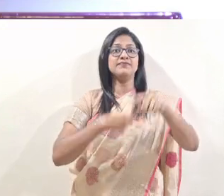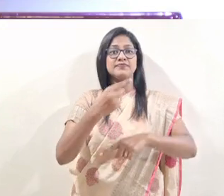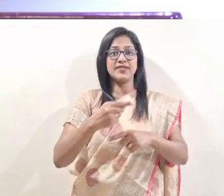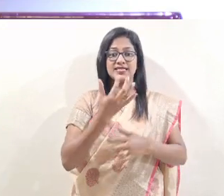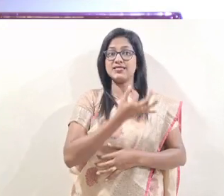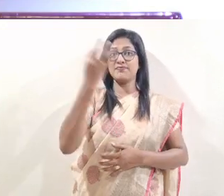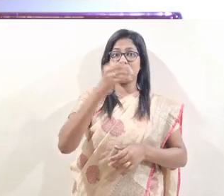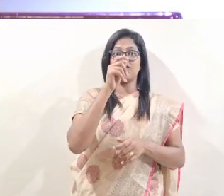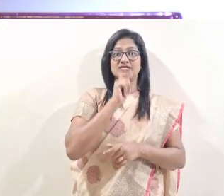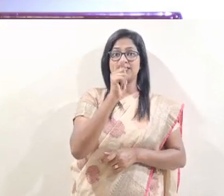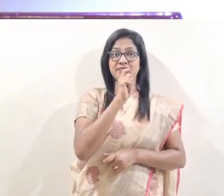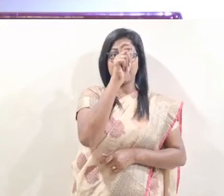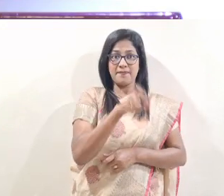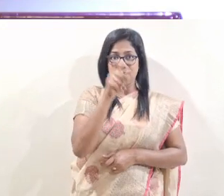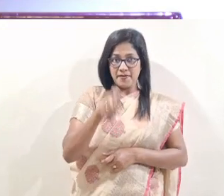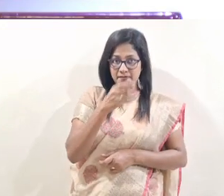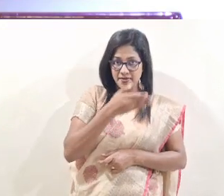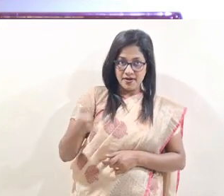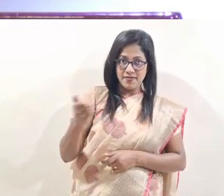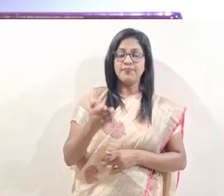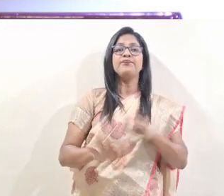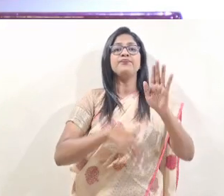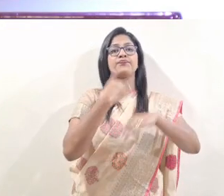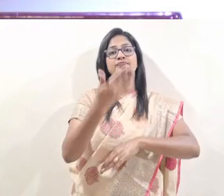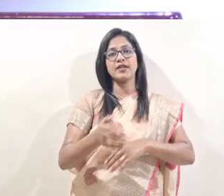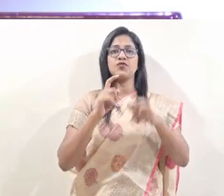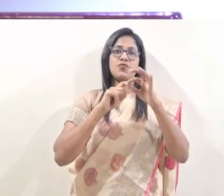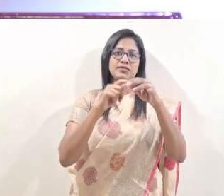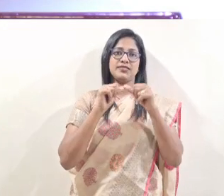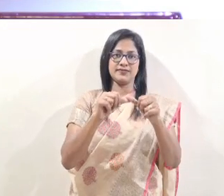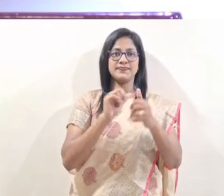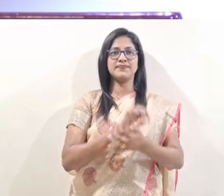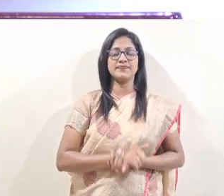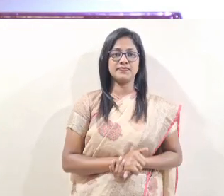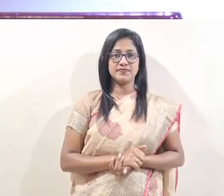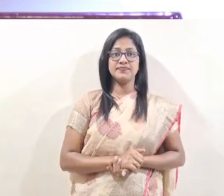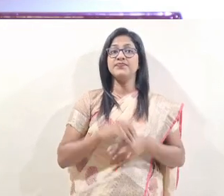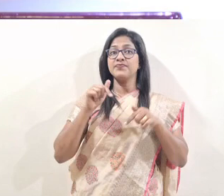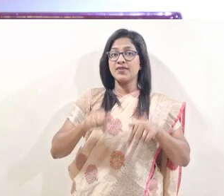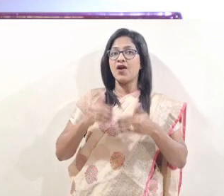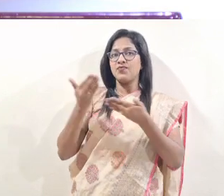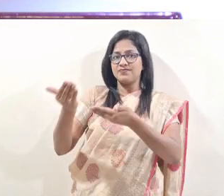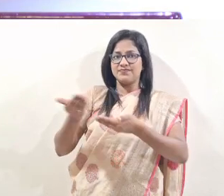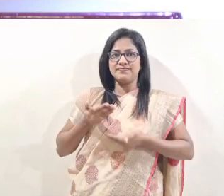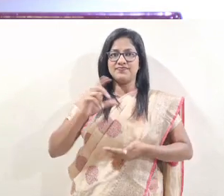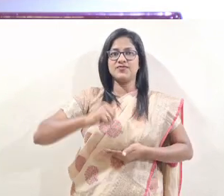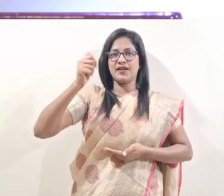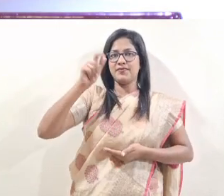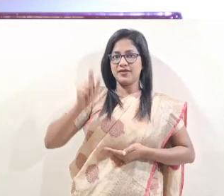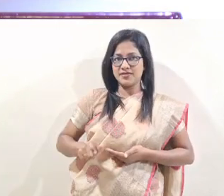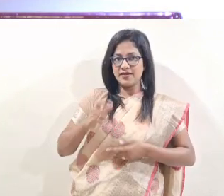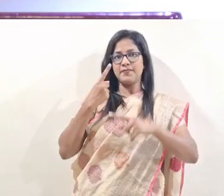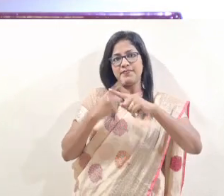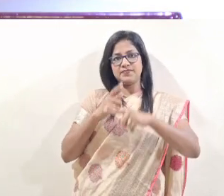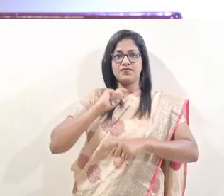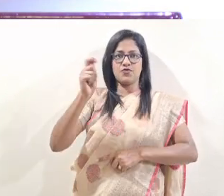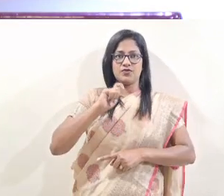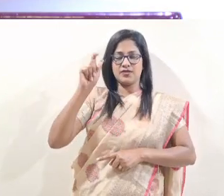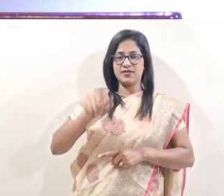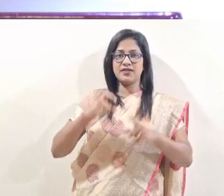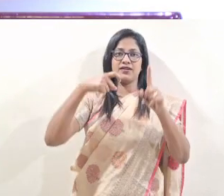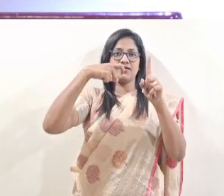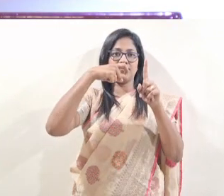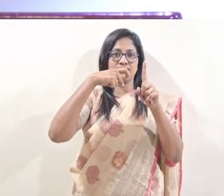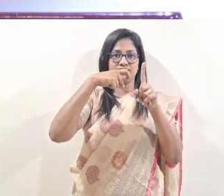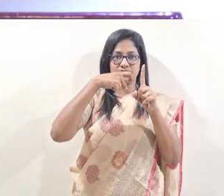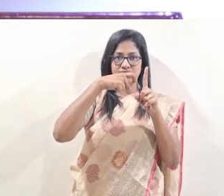distinguished speakers, after which there would be a question and answer sessions. Now I would like to invite the chairperson and moderator, Dr.